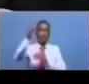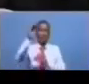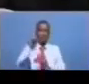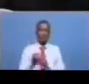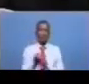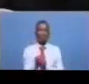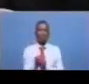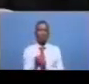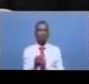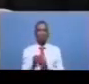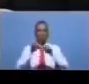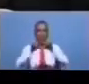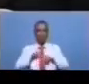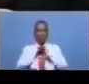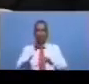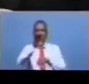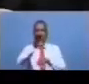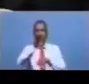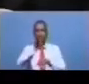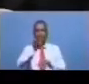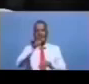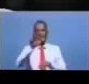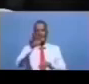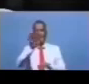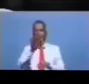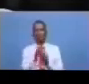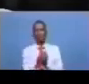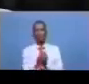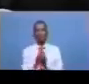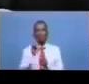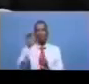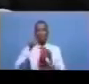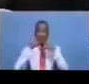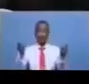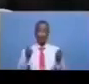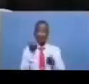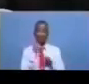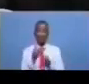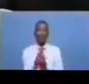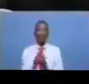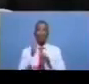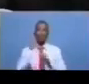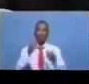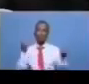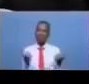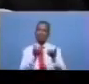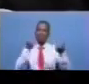valid votes per CI 135 and the declaration of the returning officer. And therefore, we will challenge